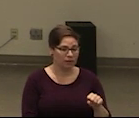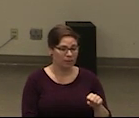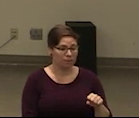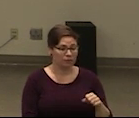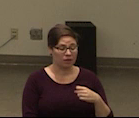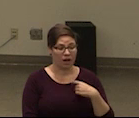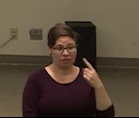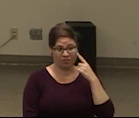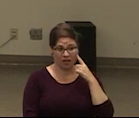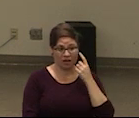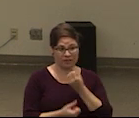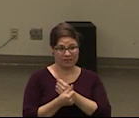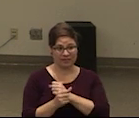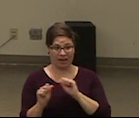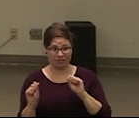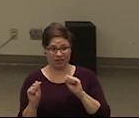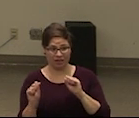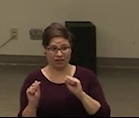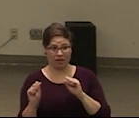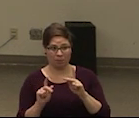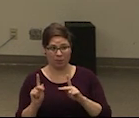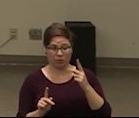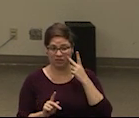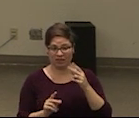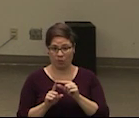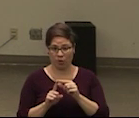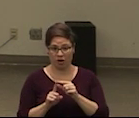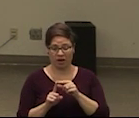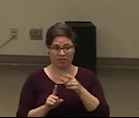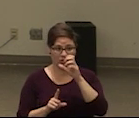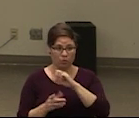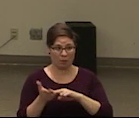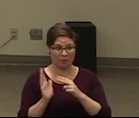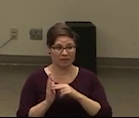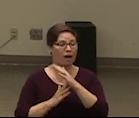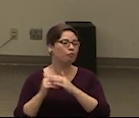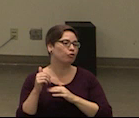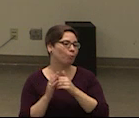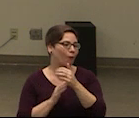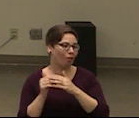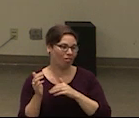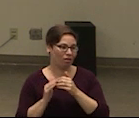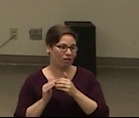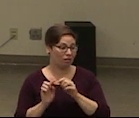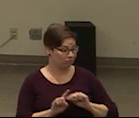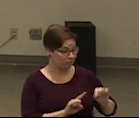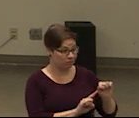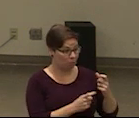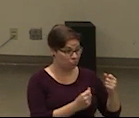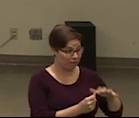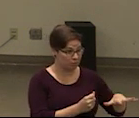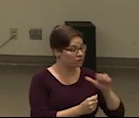when safety gets synonymous with comfort, right? Brave spaces aren't always comfortable spaces. So I invite